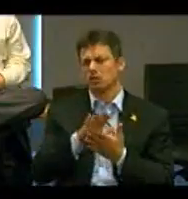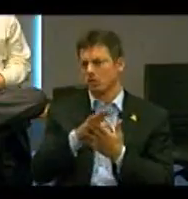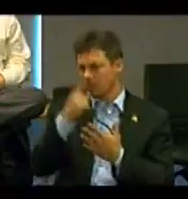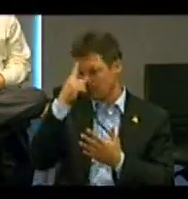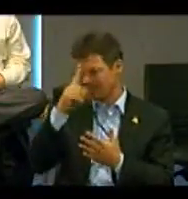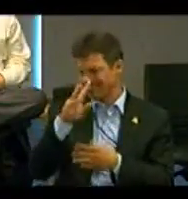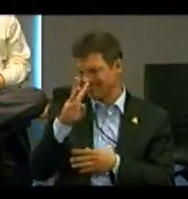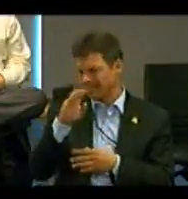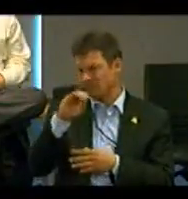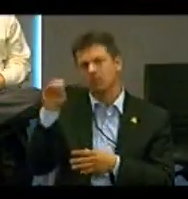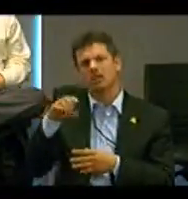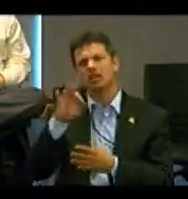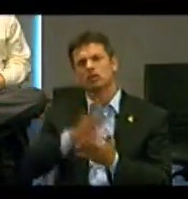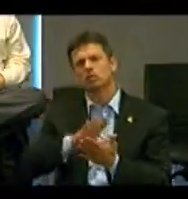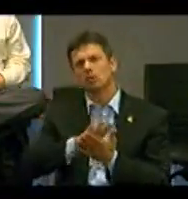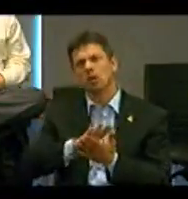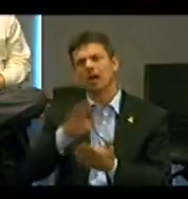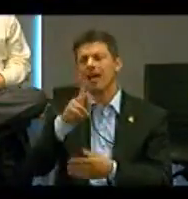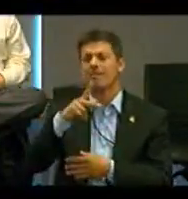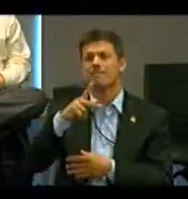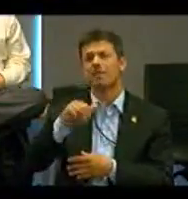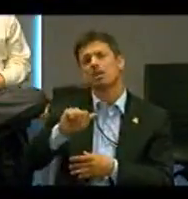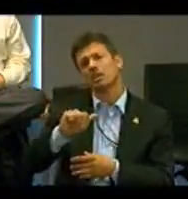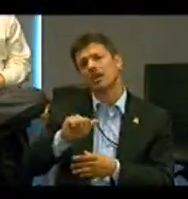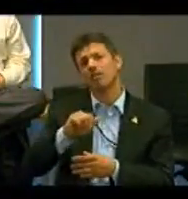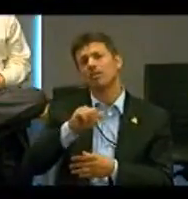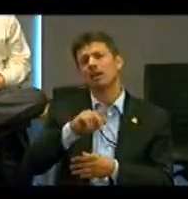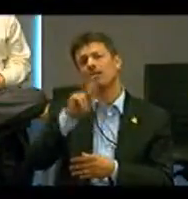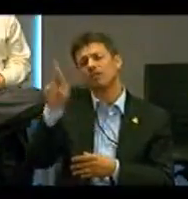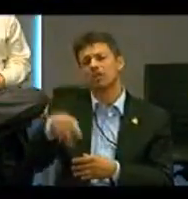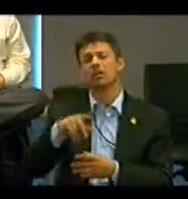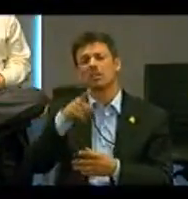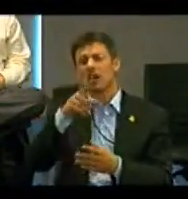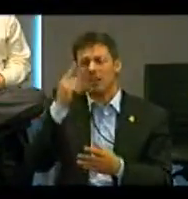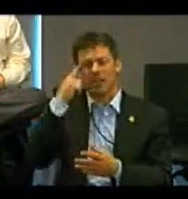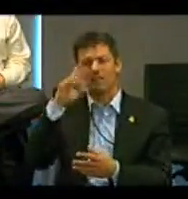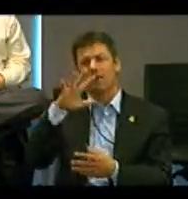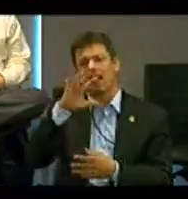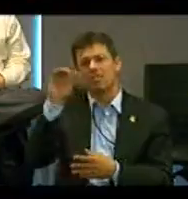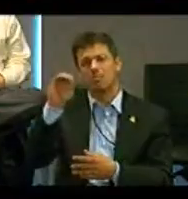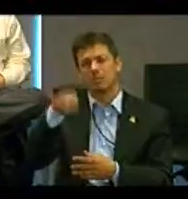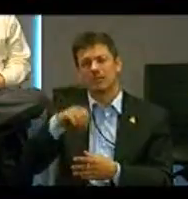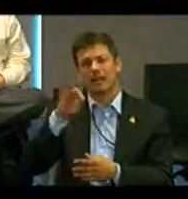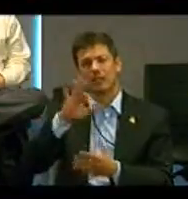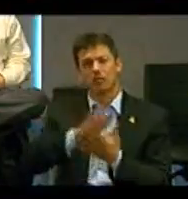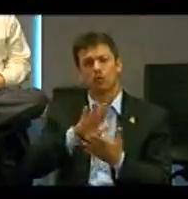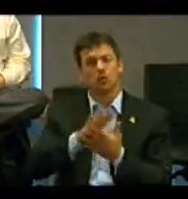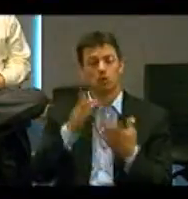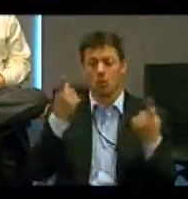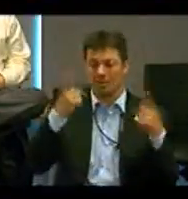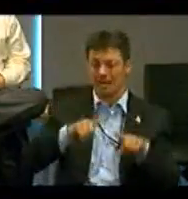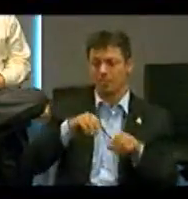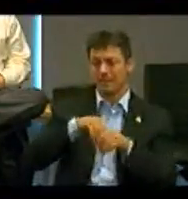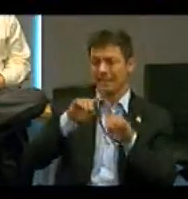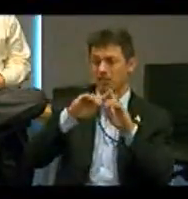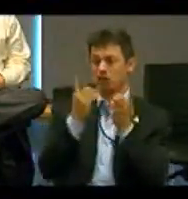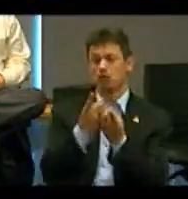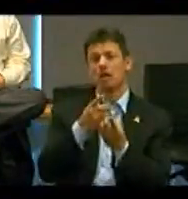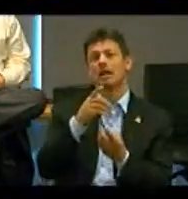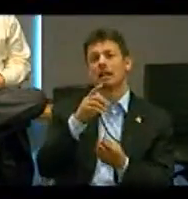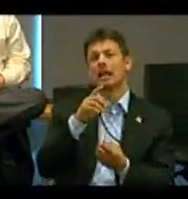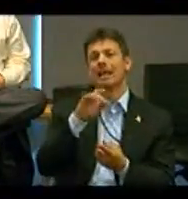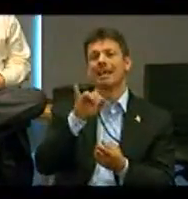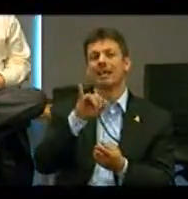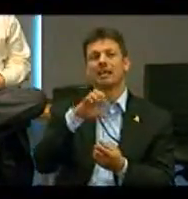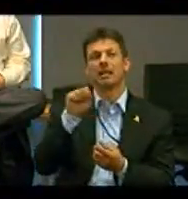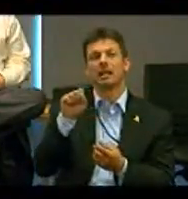I think it was 6% of schools. In Philadelphia, after 4 years, I think it was 5% of schools. So what is happening in districts that I believe is driving